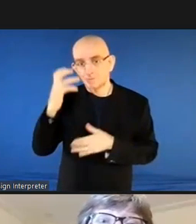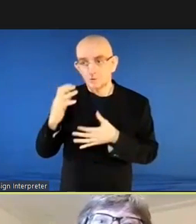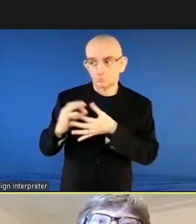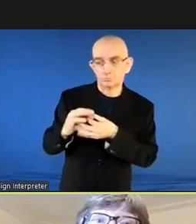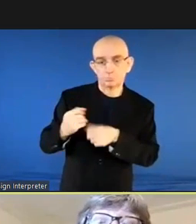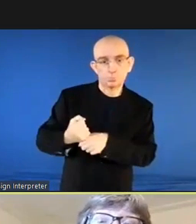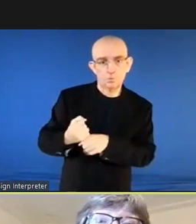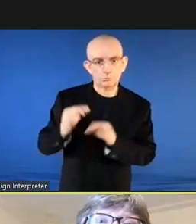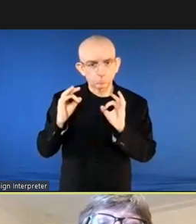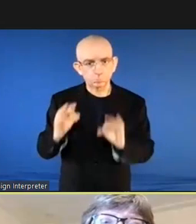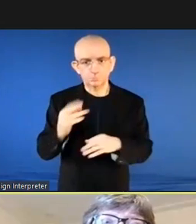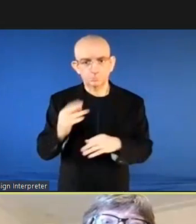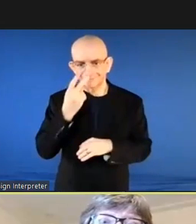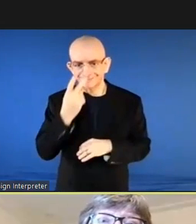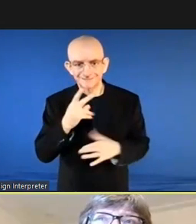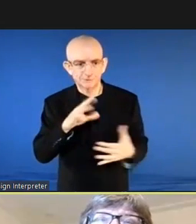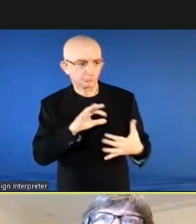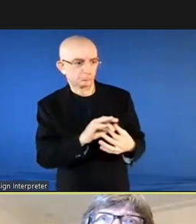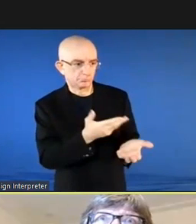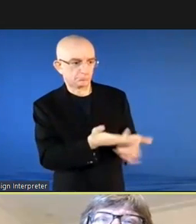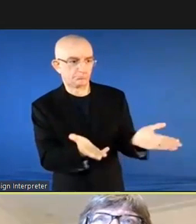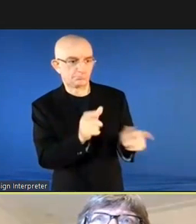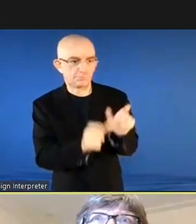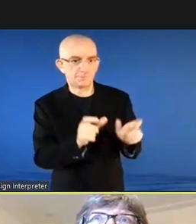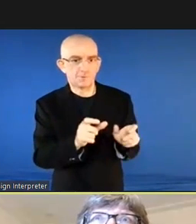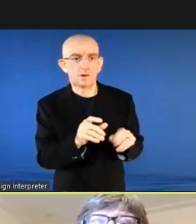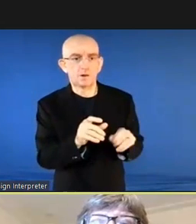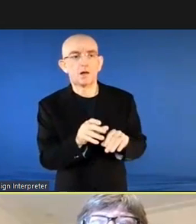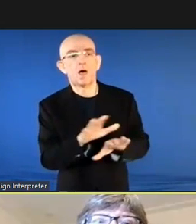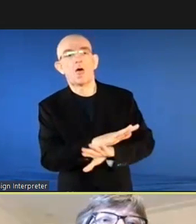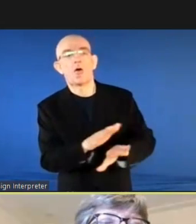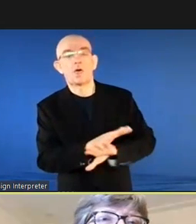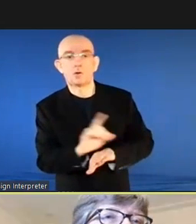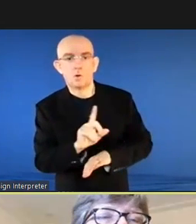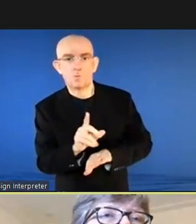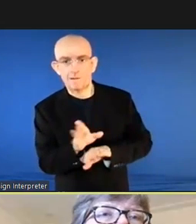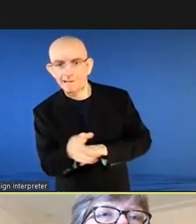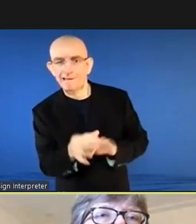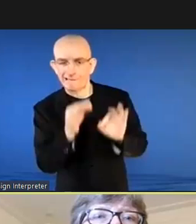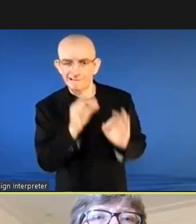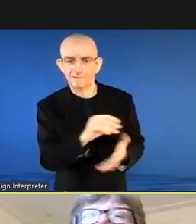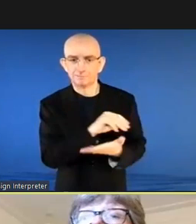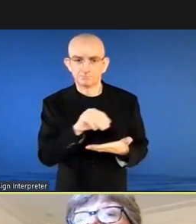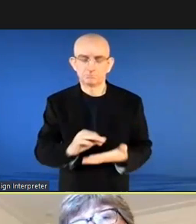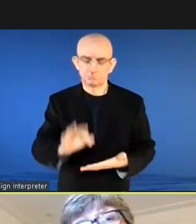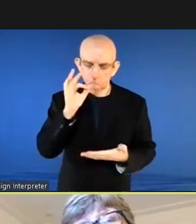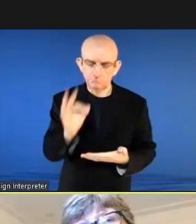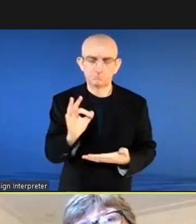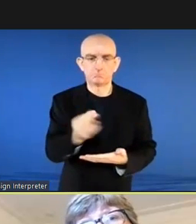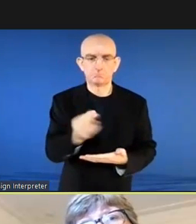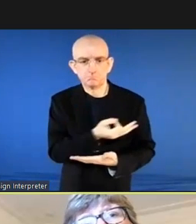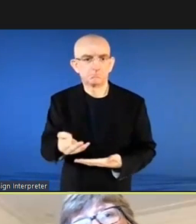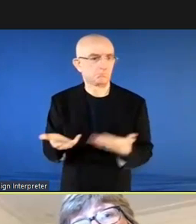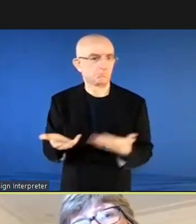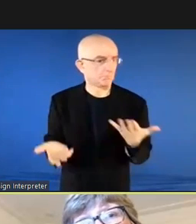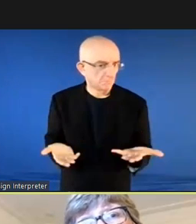Thank you. I suppose the answer that I would point to is the Washington Group